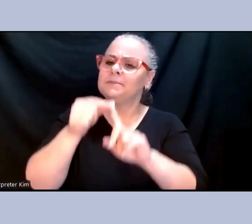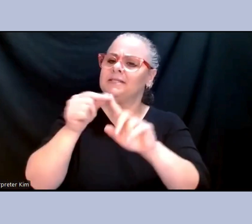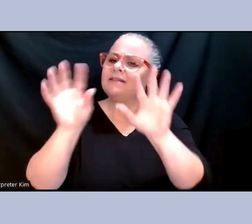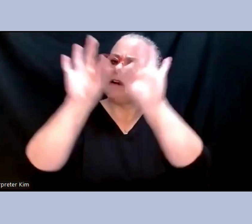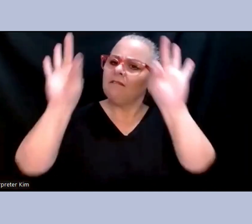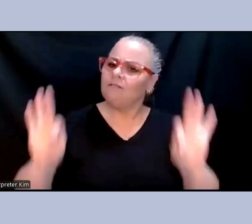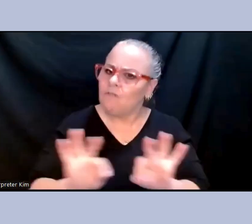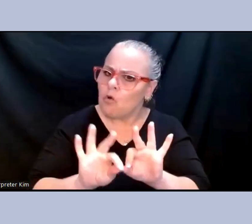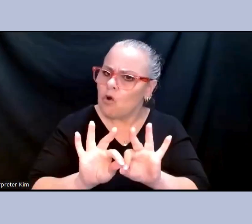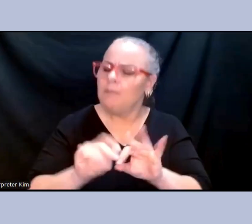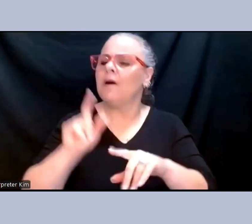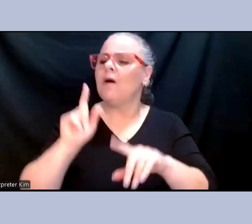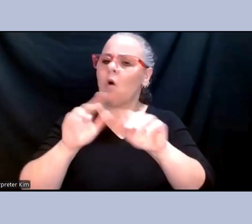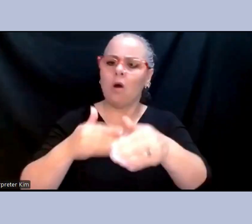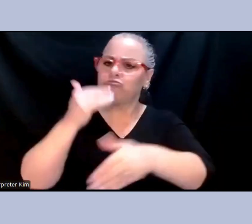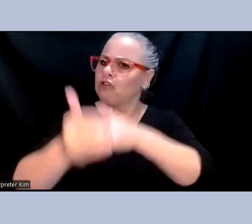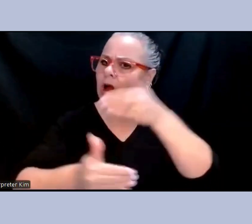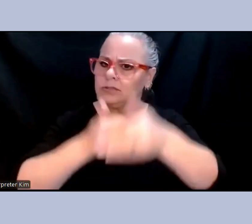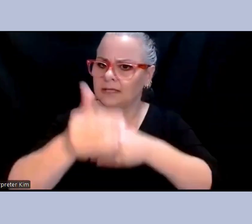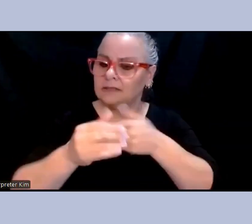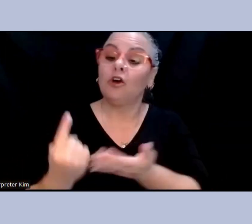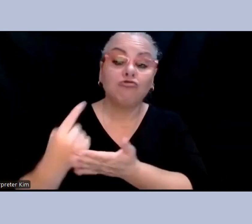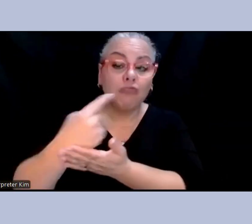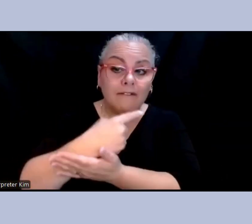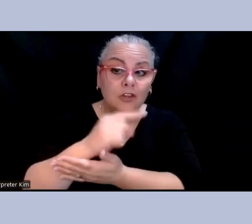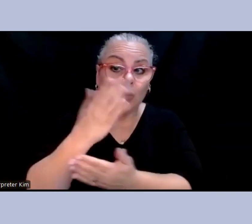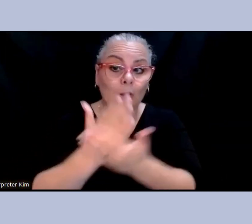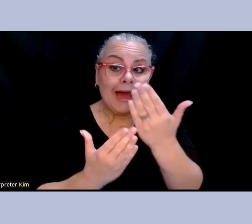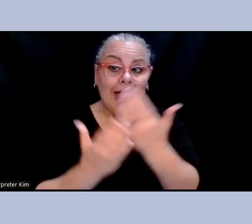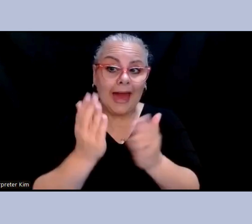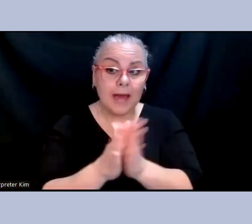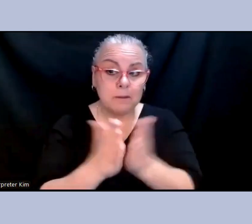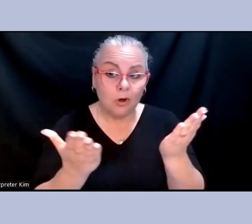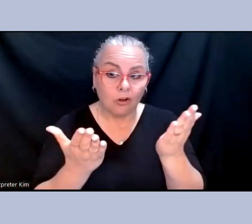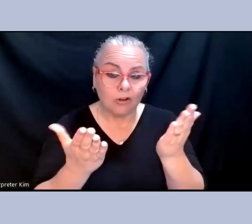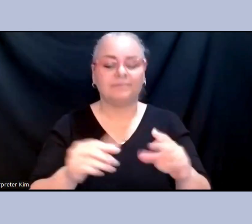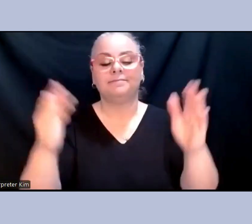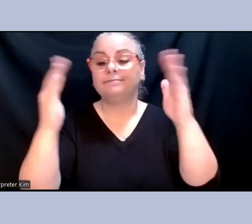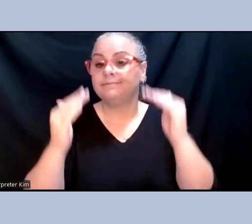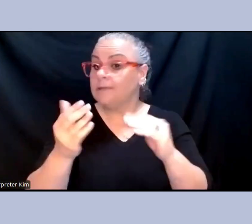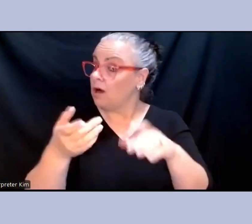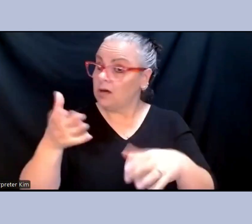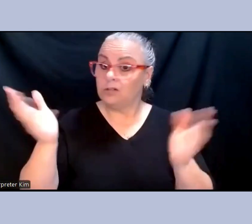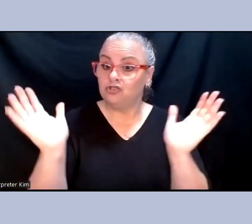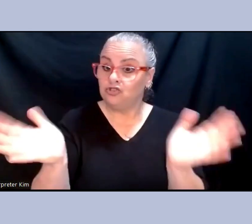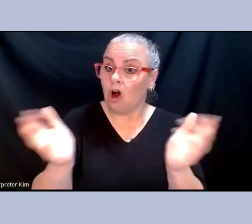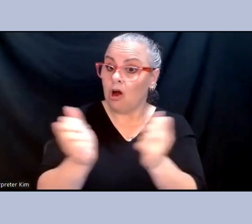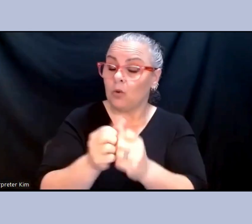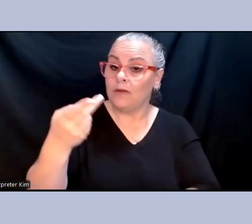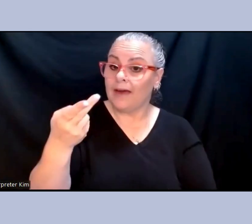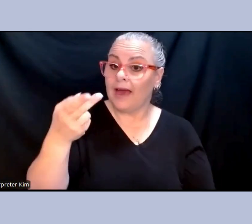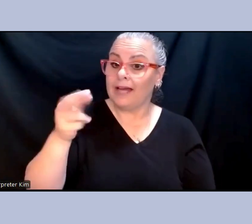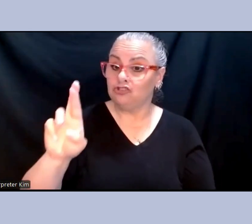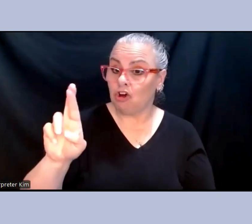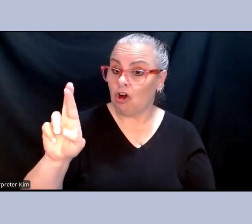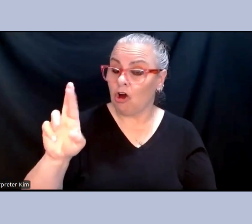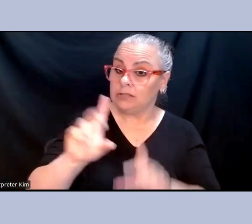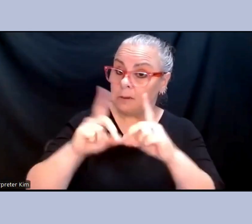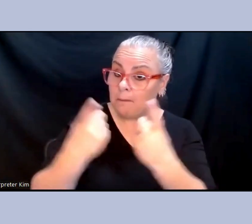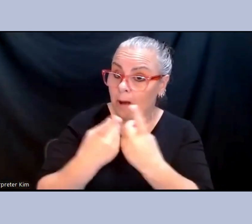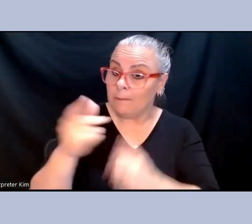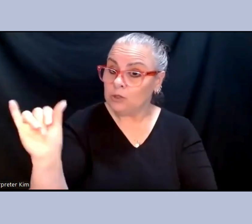structured process. Review your employee handbook or talk to your HR representative to know the protocol that is used in your